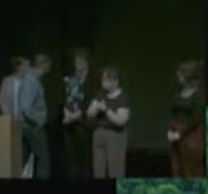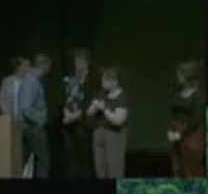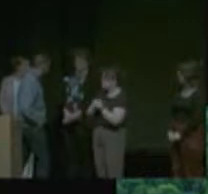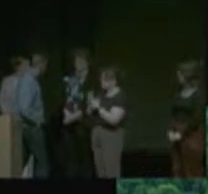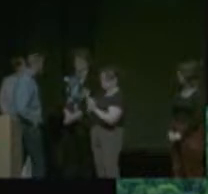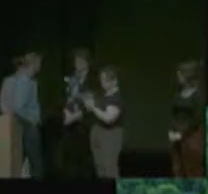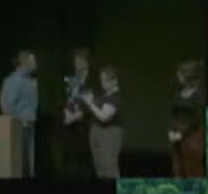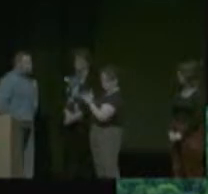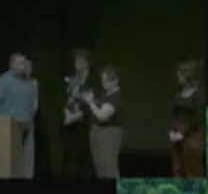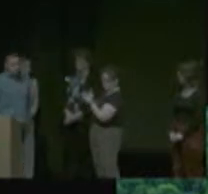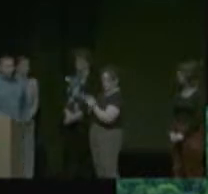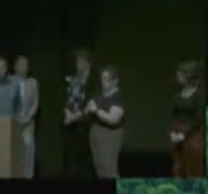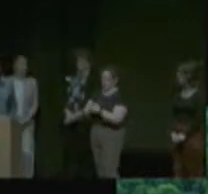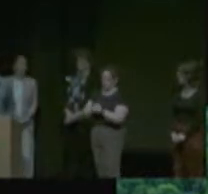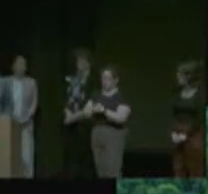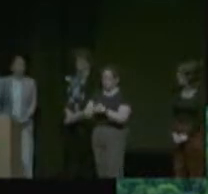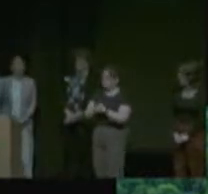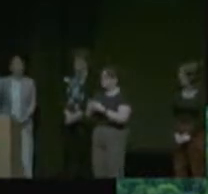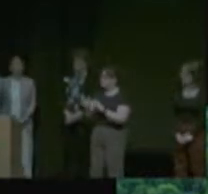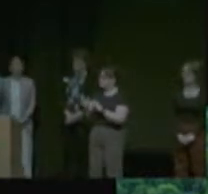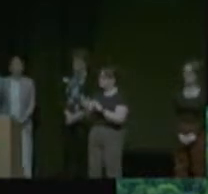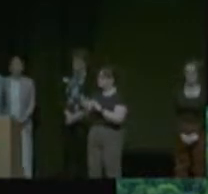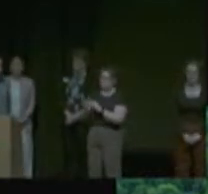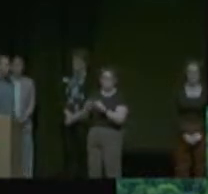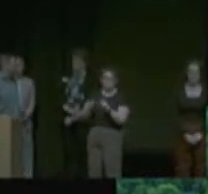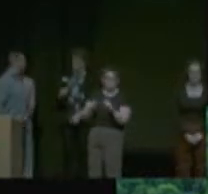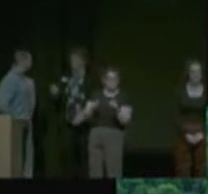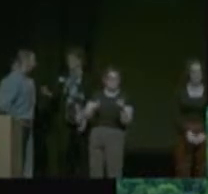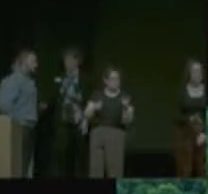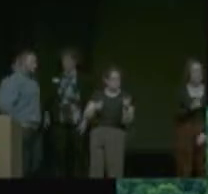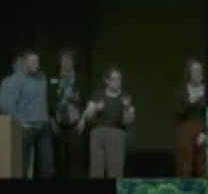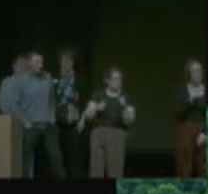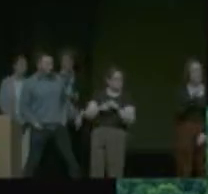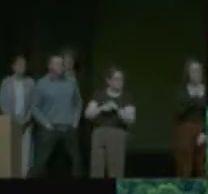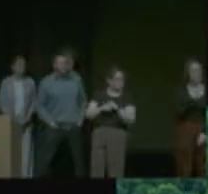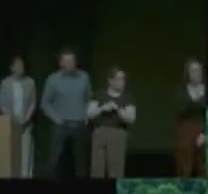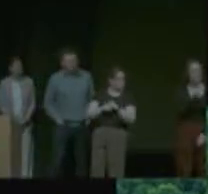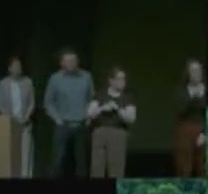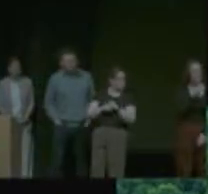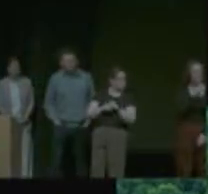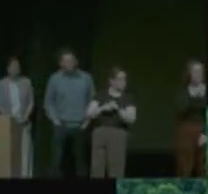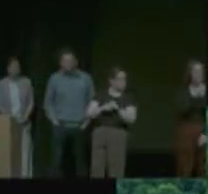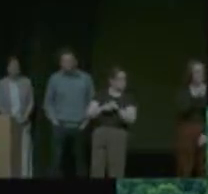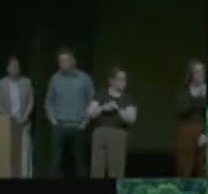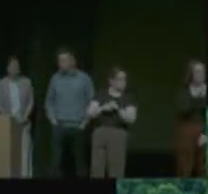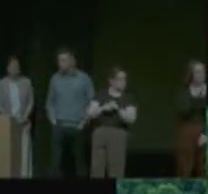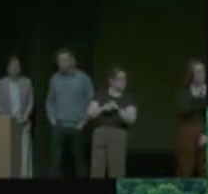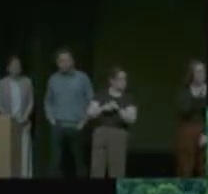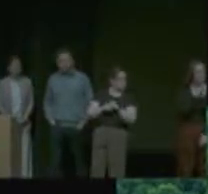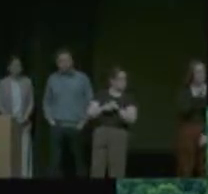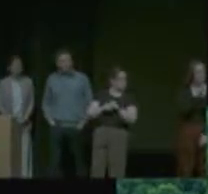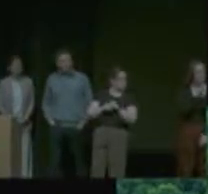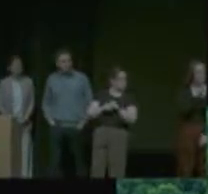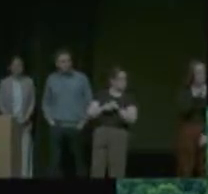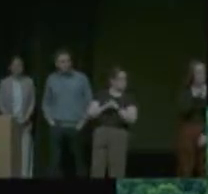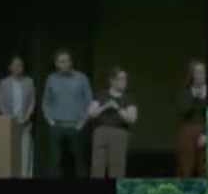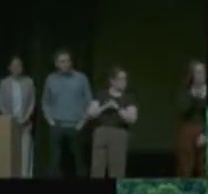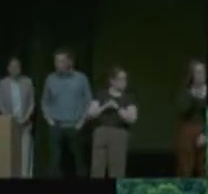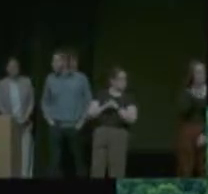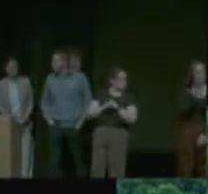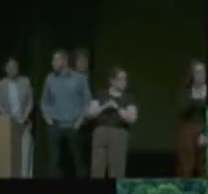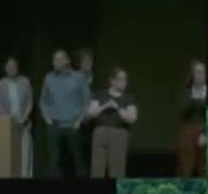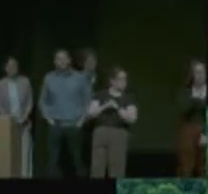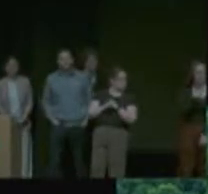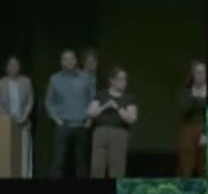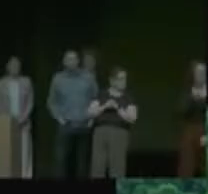Okay, I've got excuse me, I've got a question for Sevenson. Is the